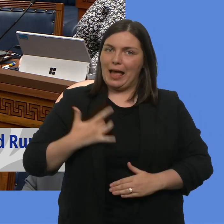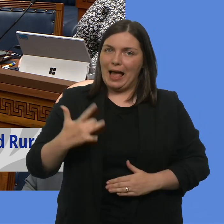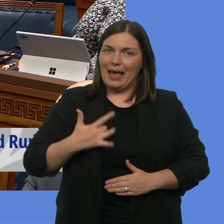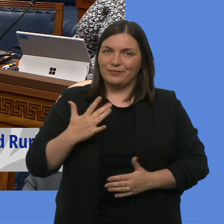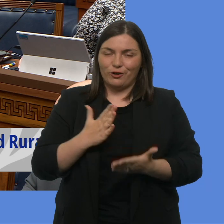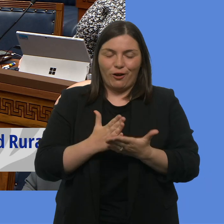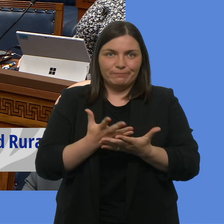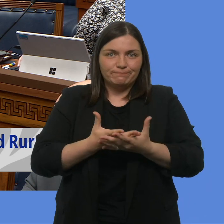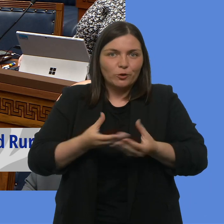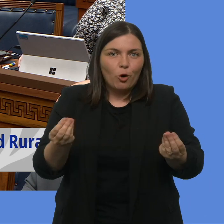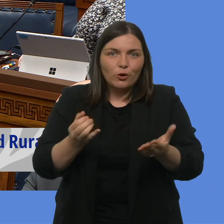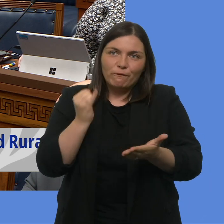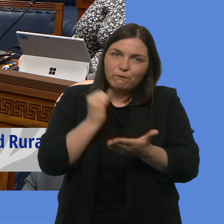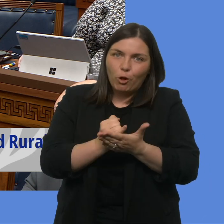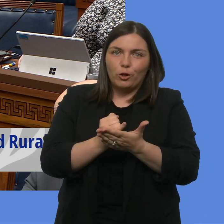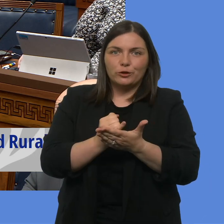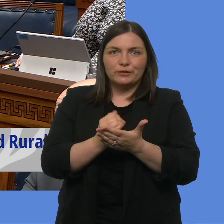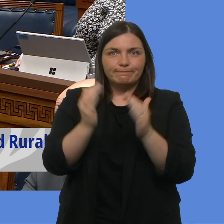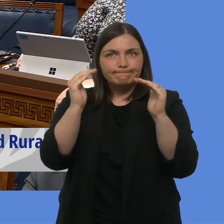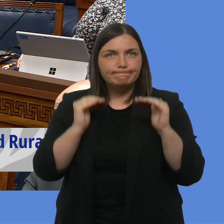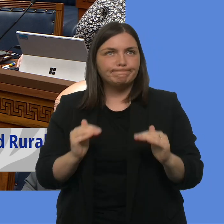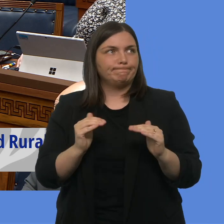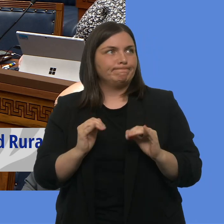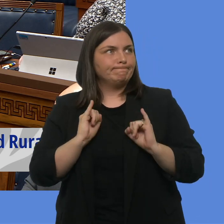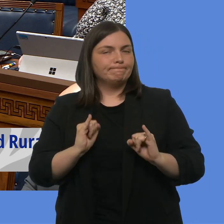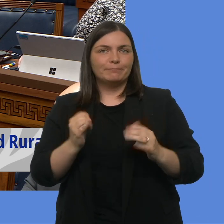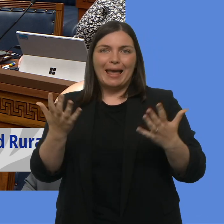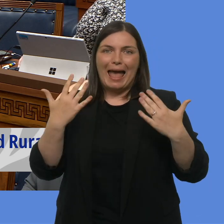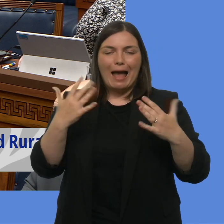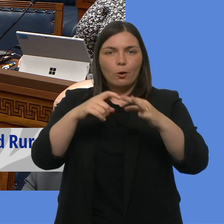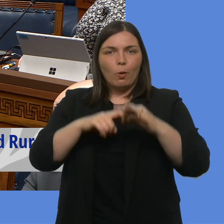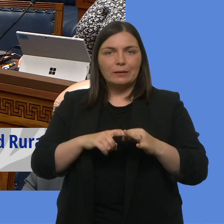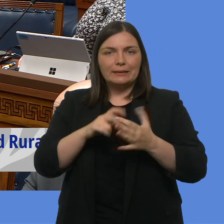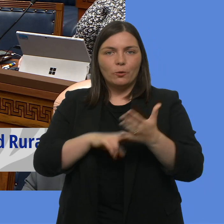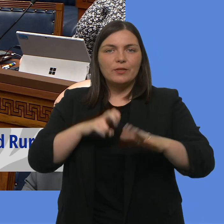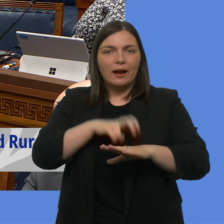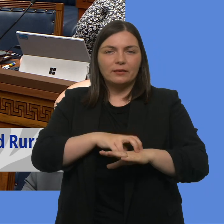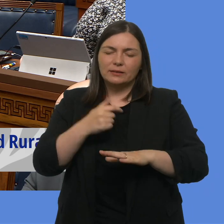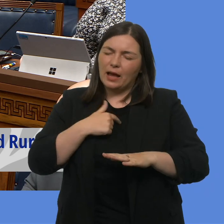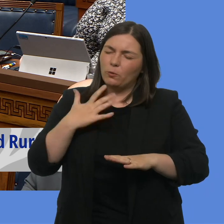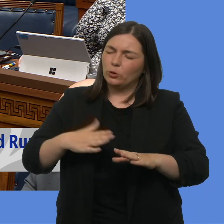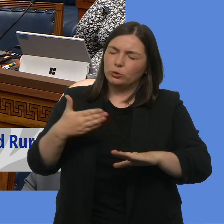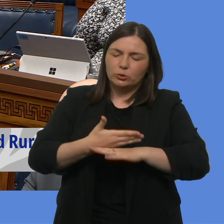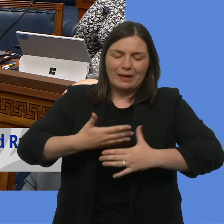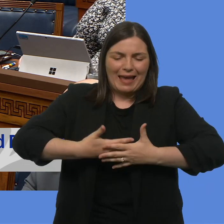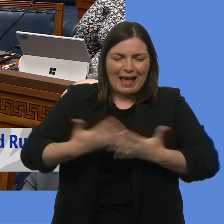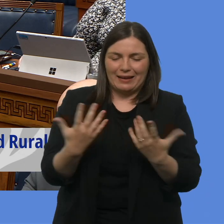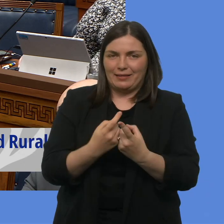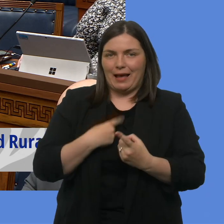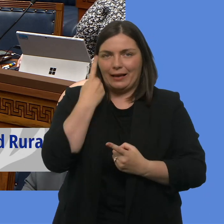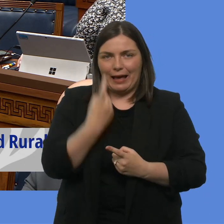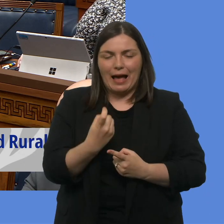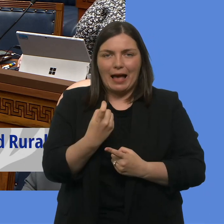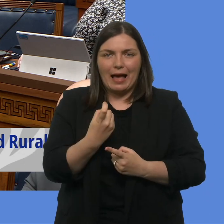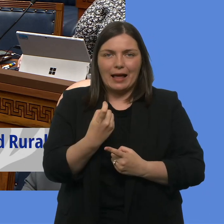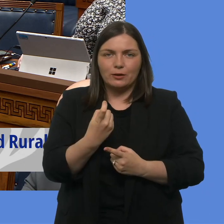Northern Ireland. I will do whatever I can in my power, whether it's through the Environmental Improvement Plan or the Future Air Quality Strategy in Northern Ireland,